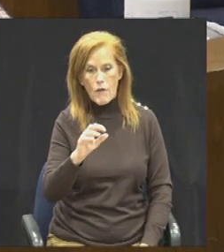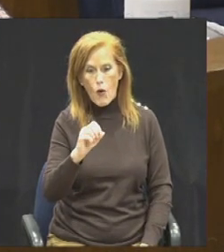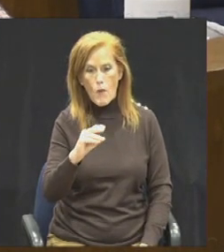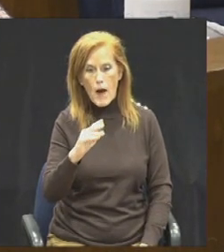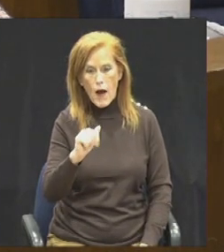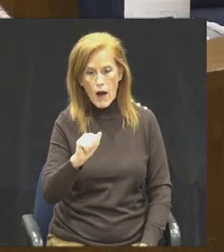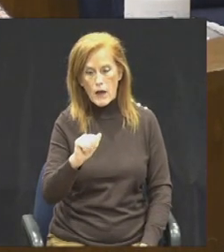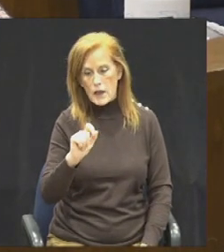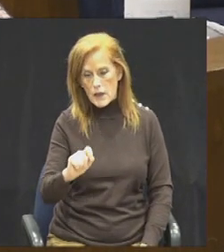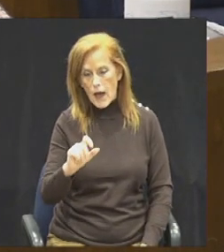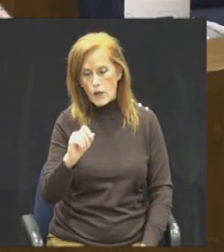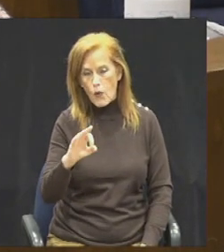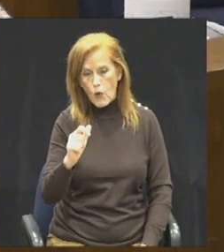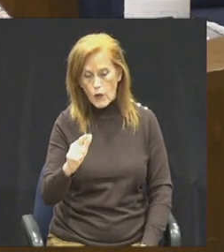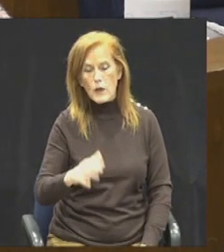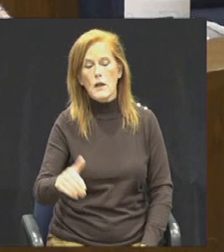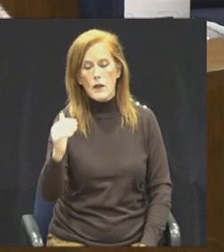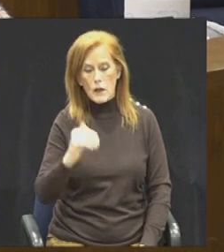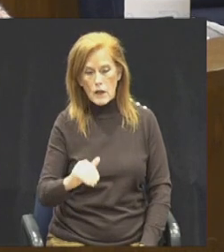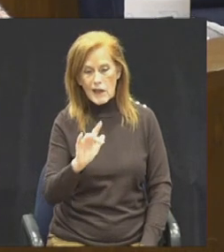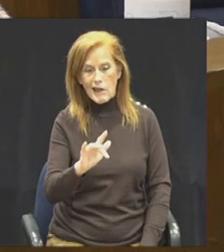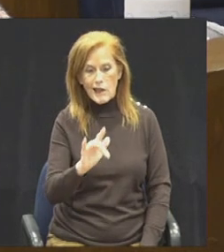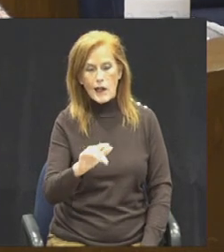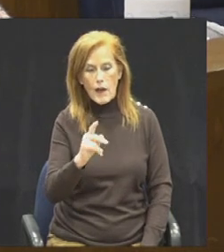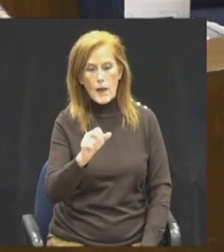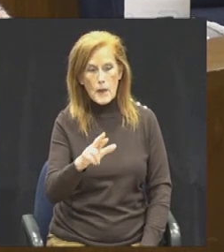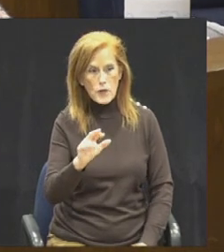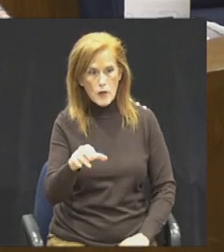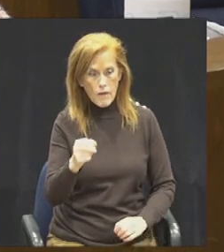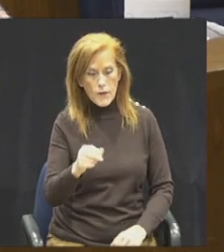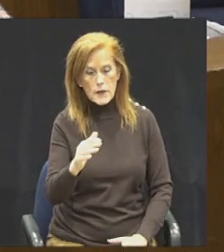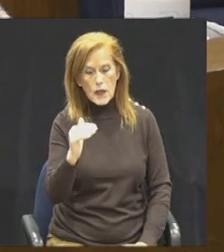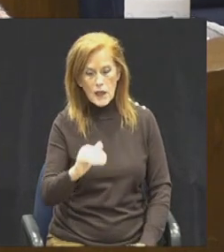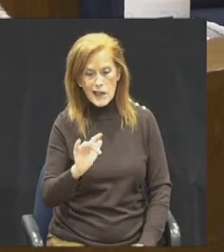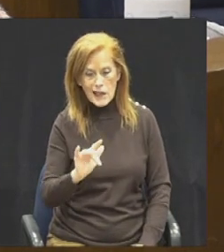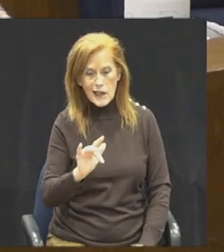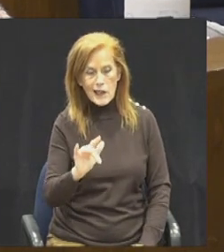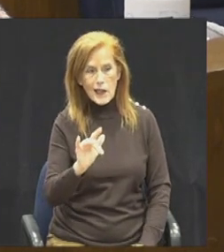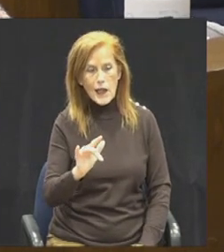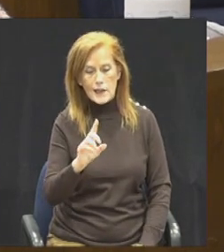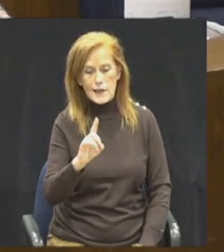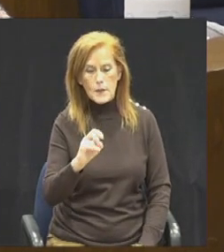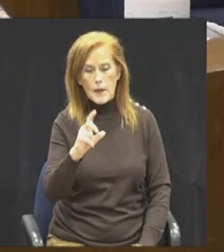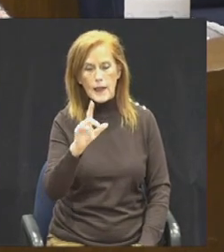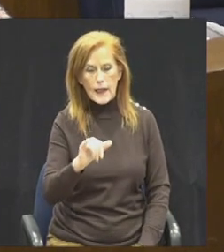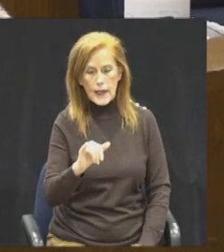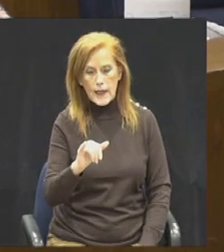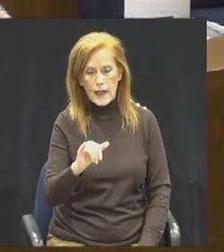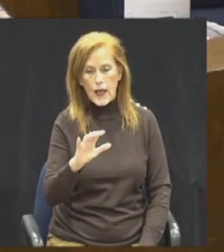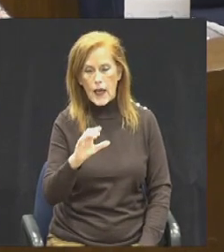www.cityofomaha.org, and then clicking on the Mayor's Office, then click on Disabilities Commission.